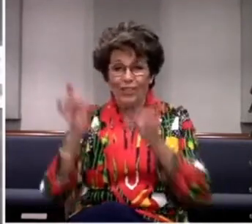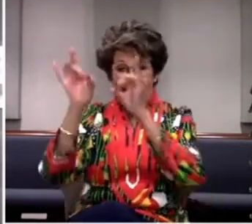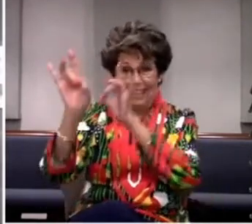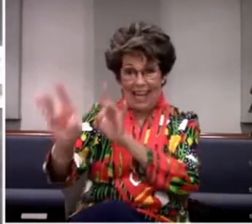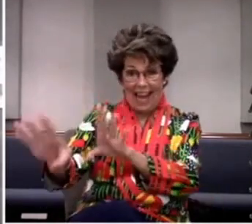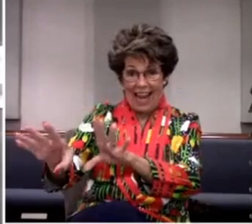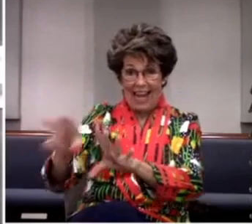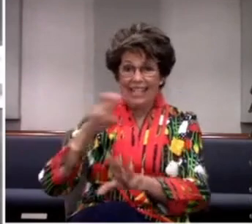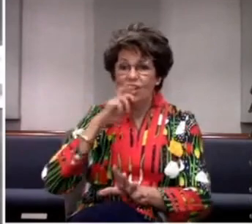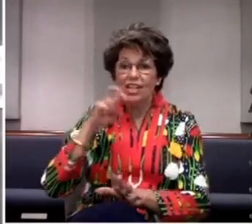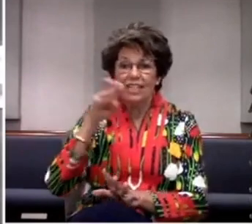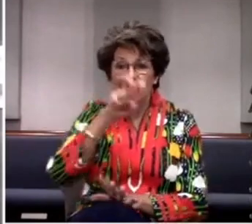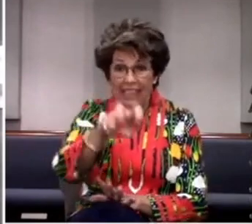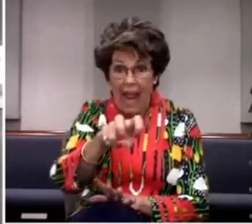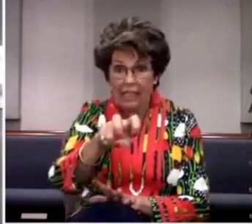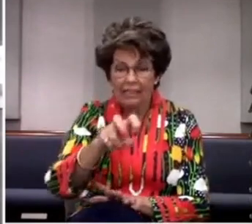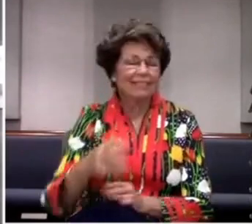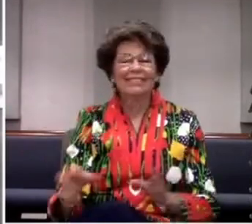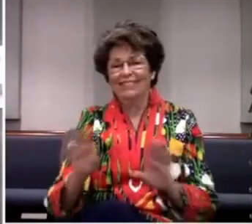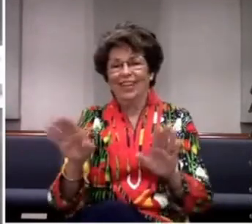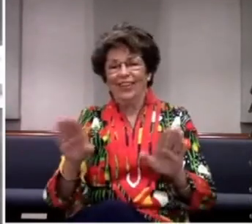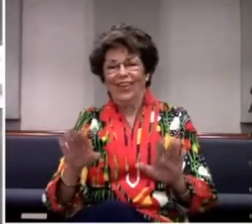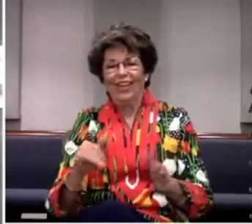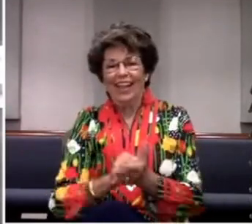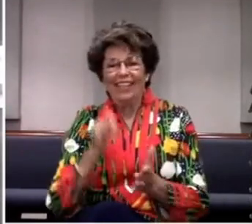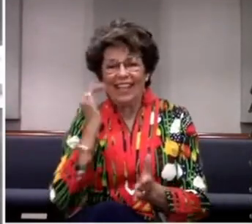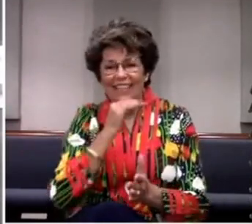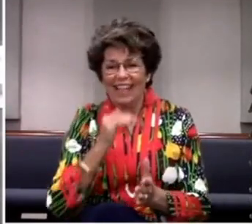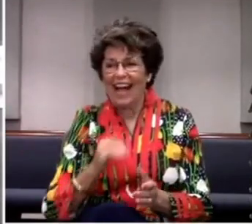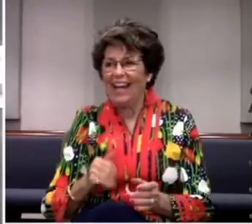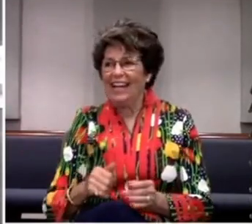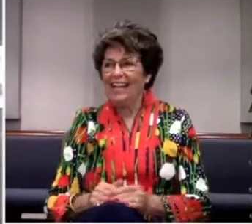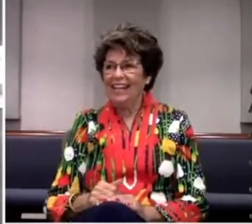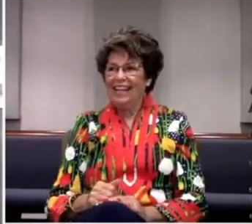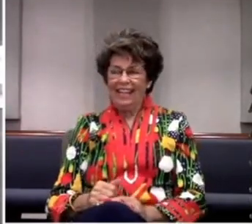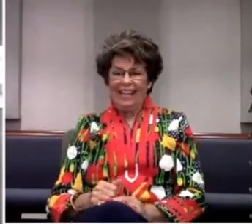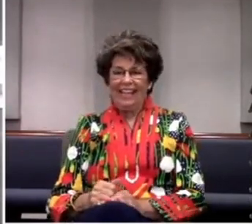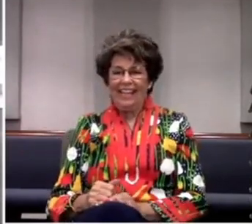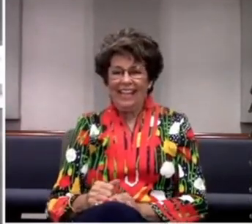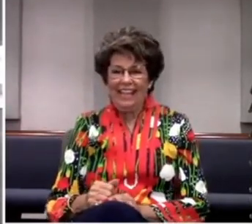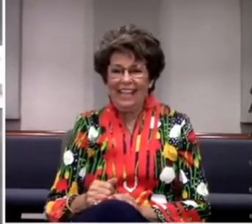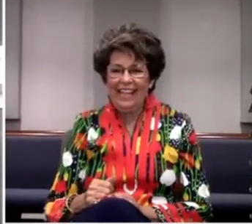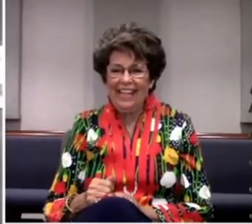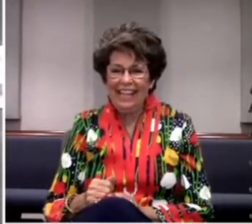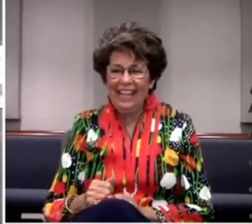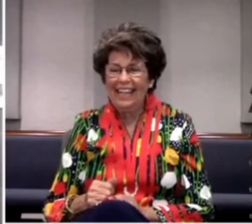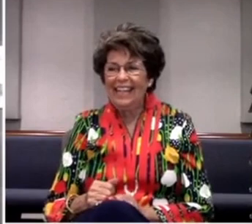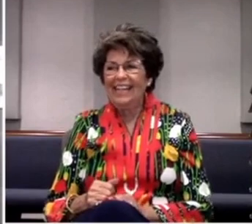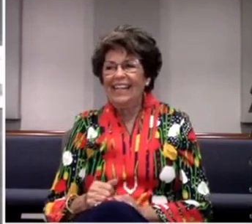That's a lie. No, I hate snakes. But you don't have to hate snakes to be a good Christian.